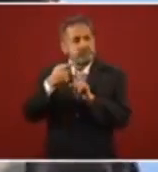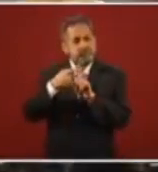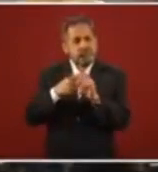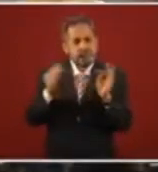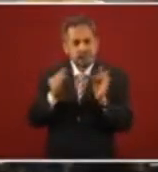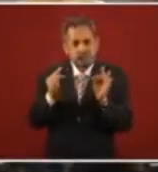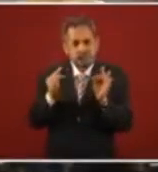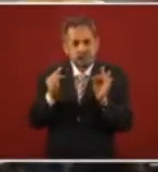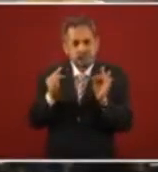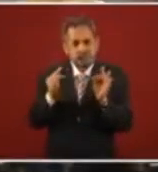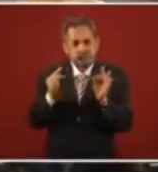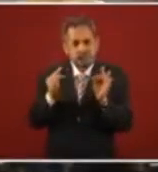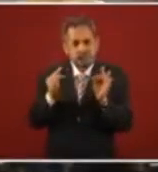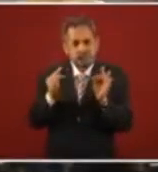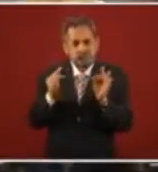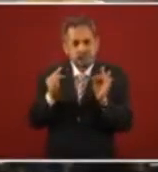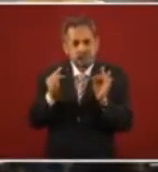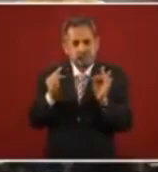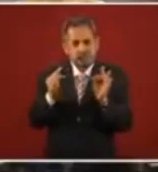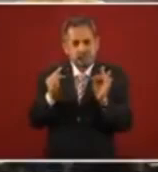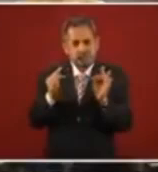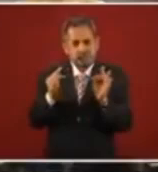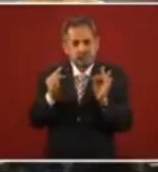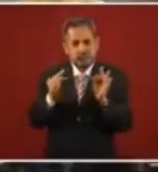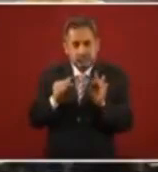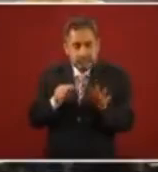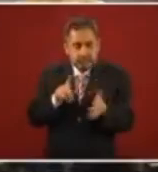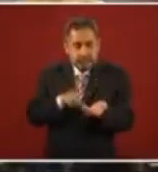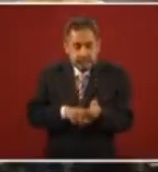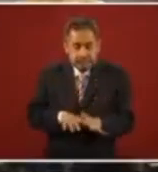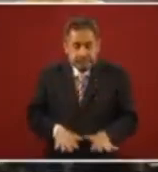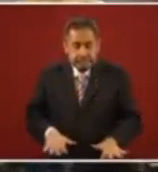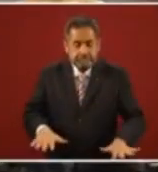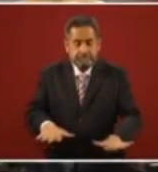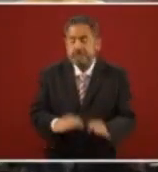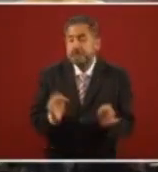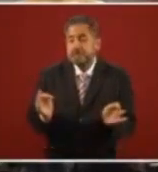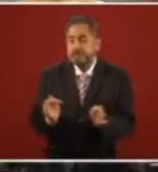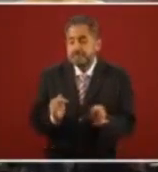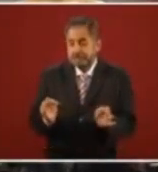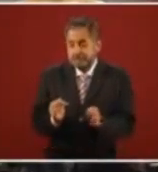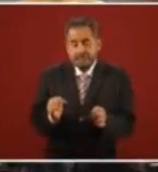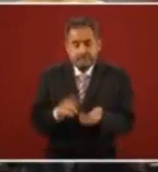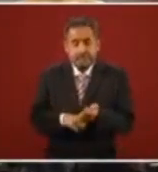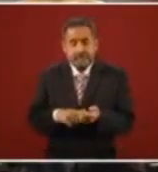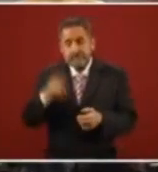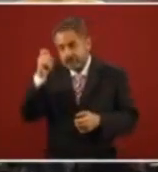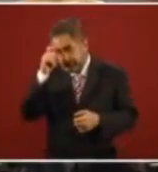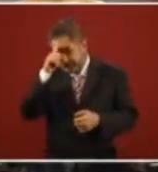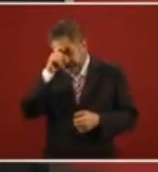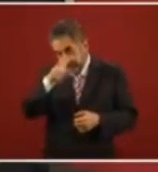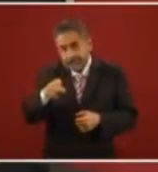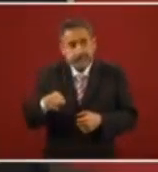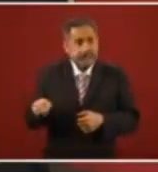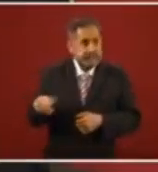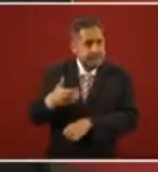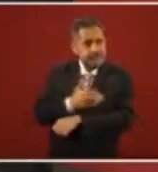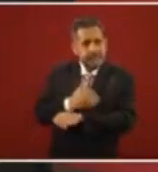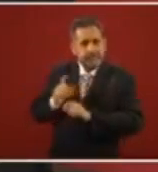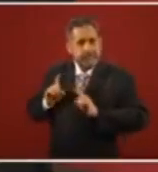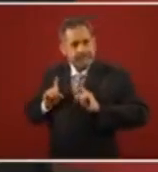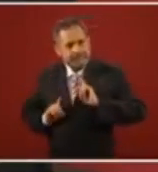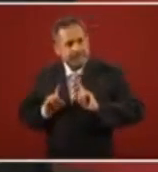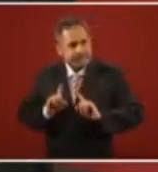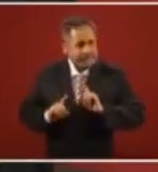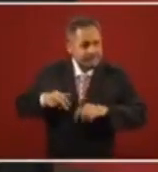congela... terreno... ...and this will... ...freeze the land... ...y... ...es muy difícil... ...para los compañeros... ...de petróleos... ...mexicanos... ...que